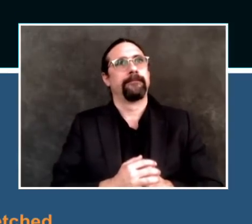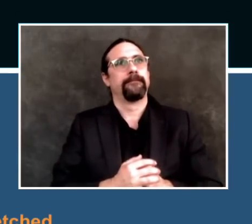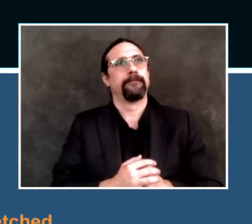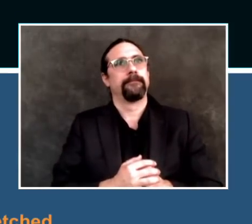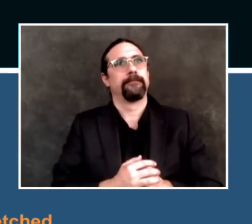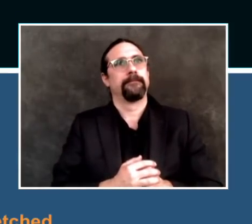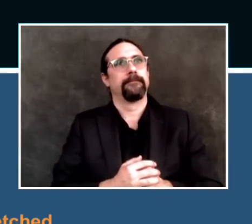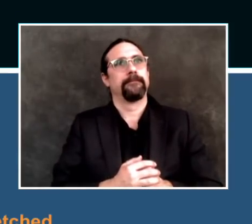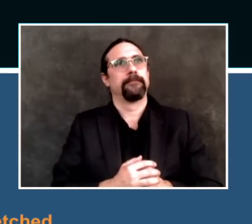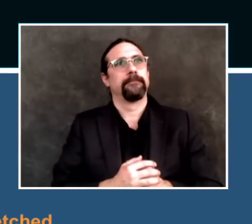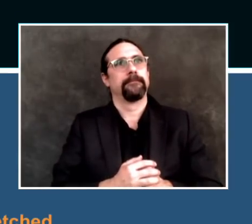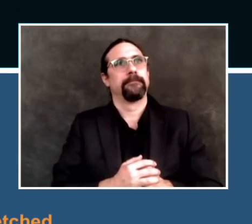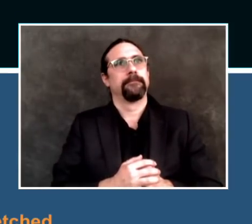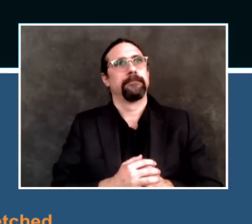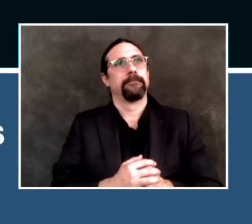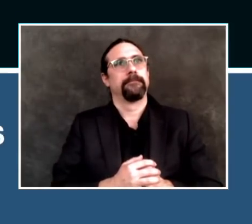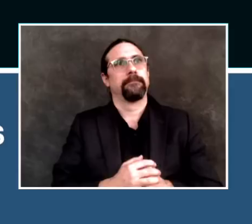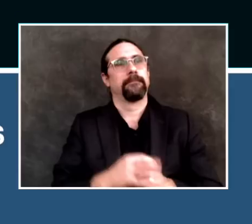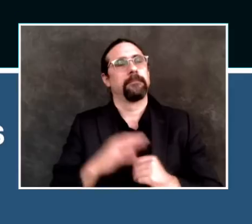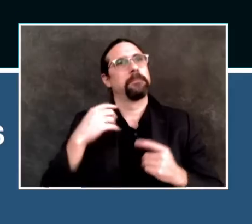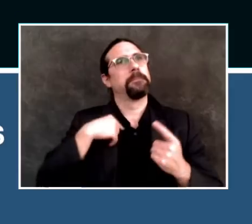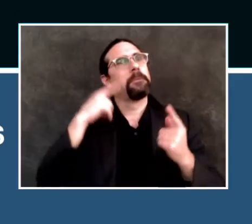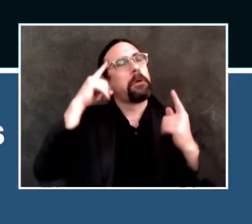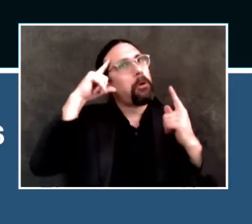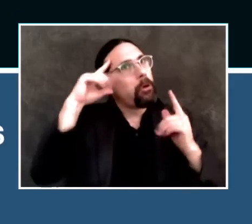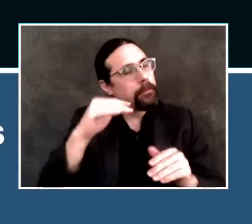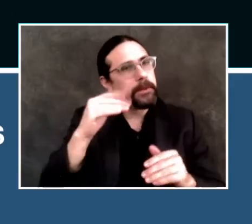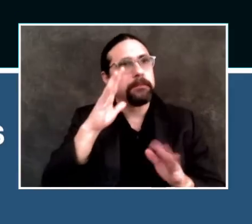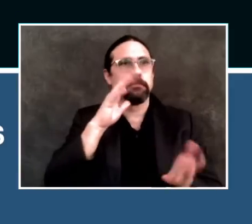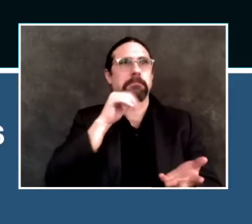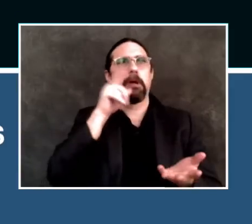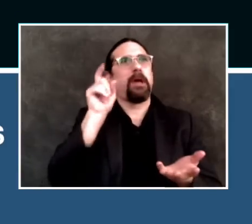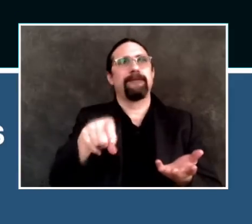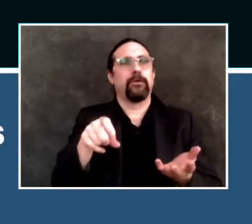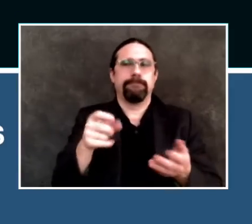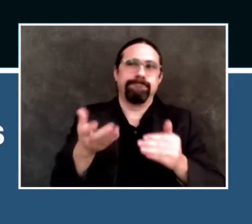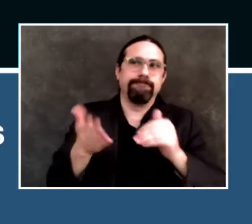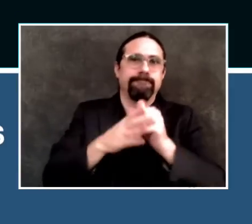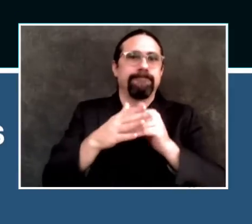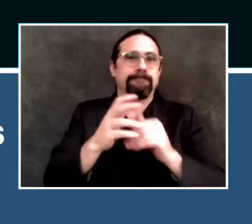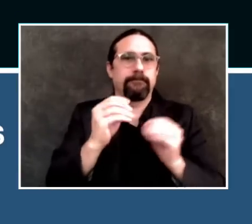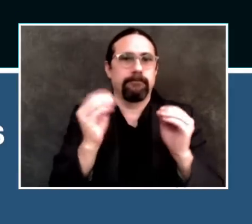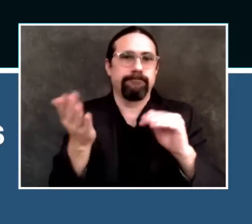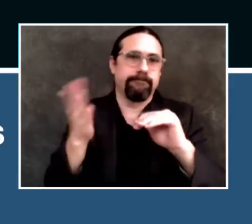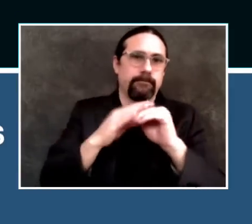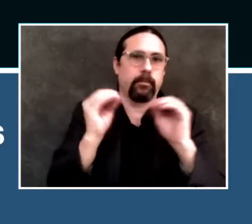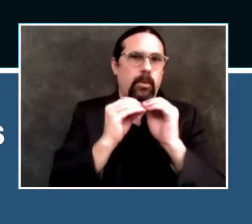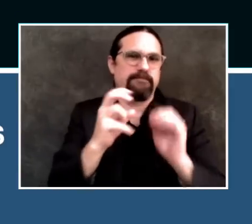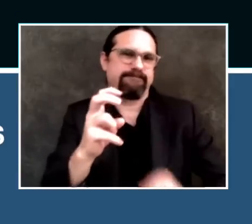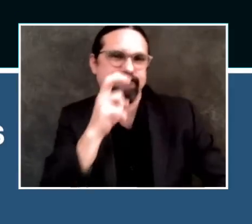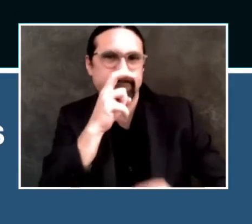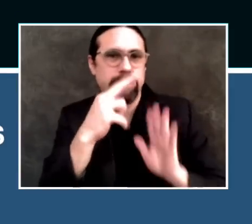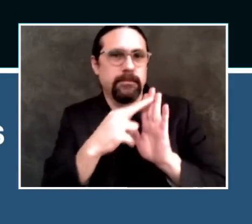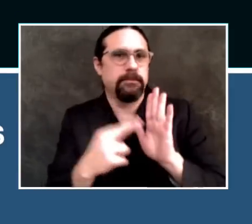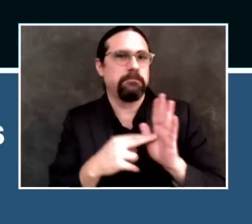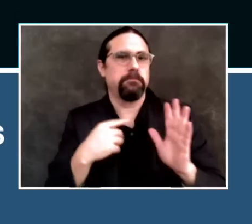about the things that are in place now and the fact that clearly we see initial progress from them and